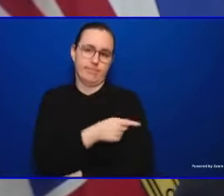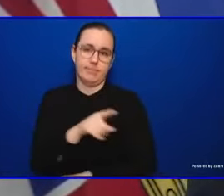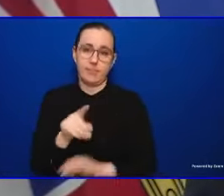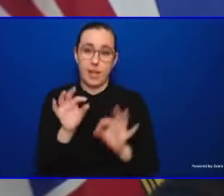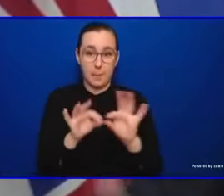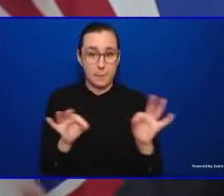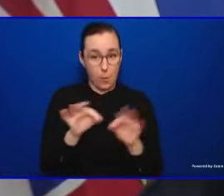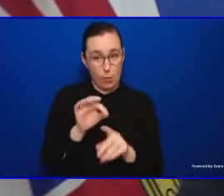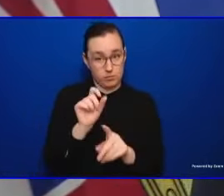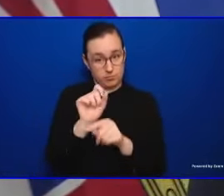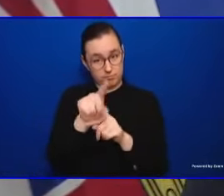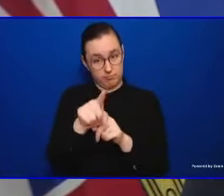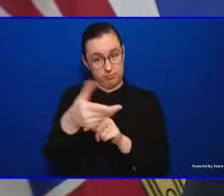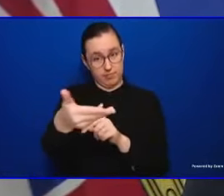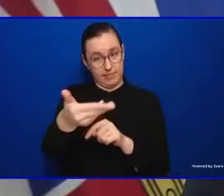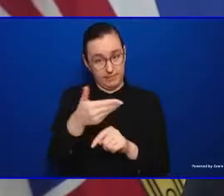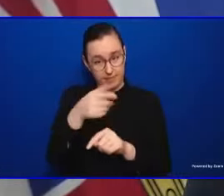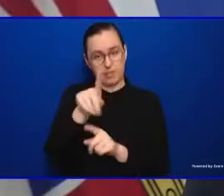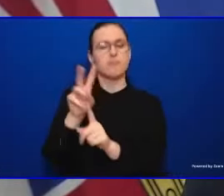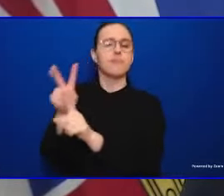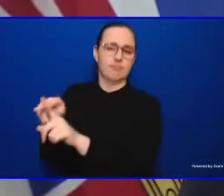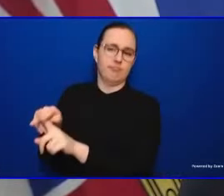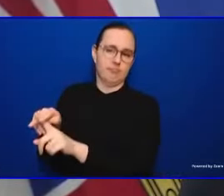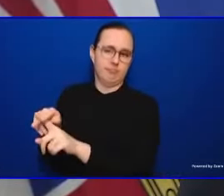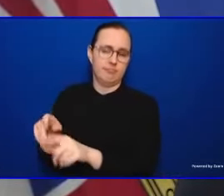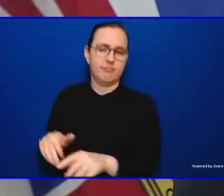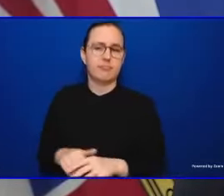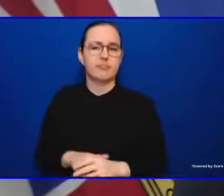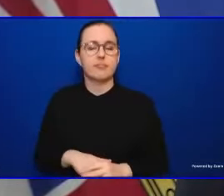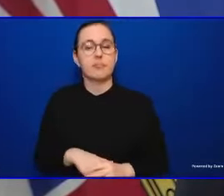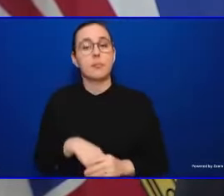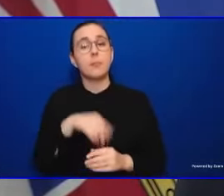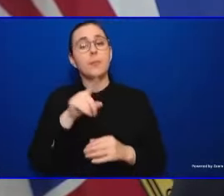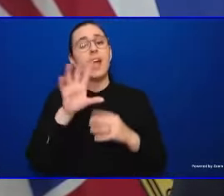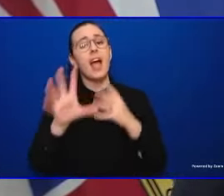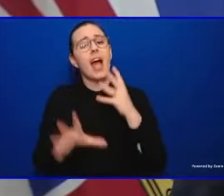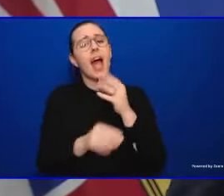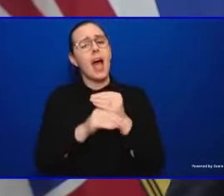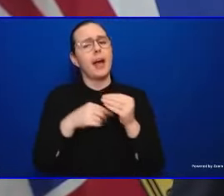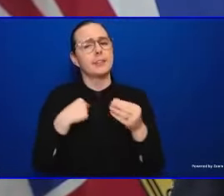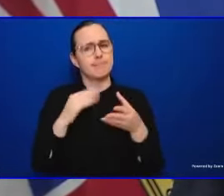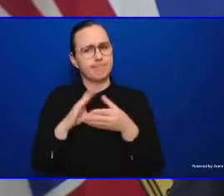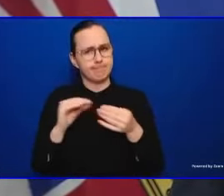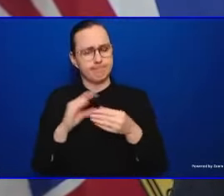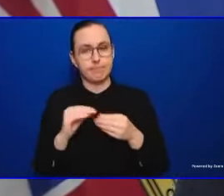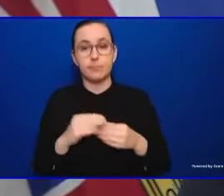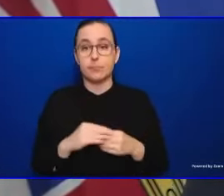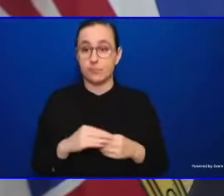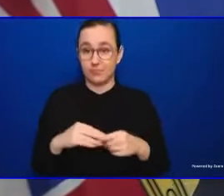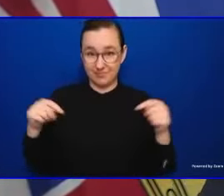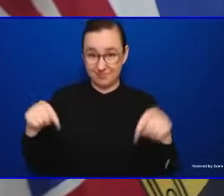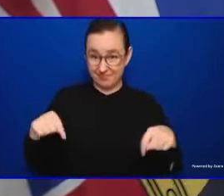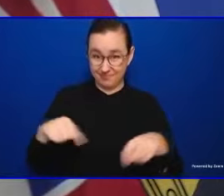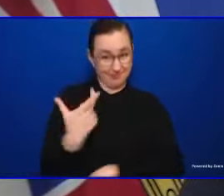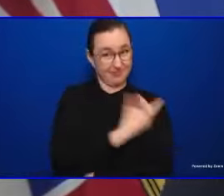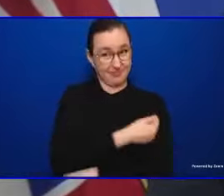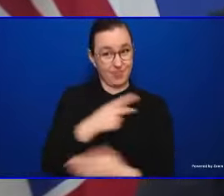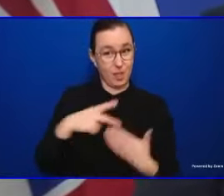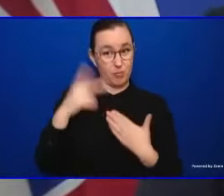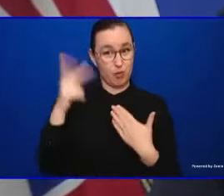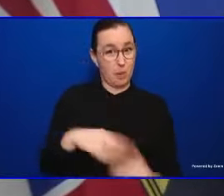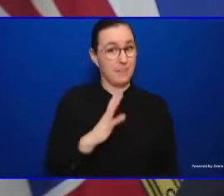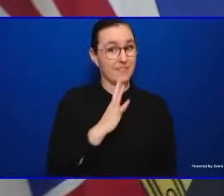want to say, in addition to all of that, we are doing, obviously, an immunization program for children